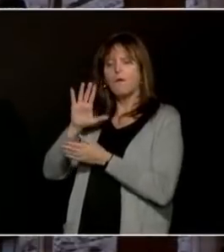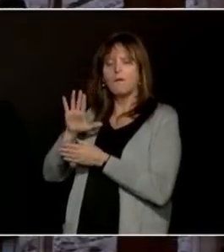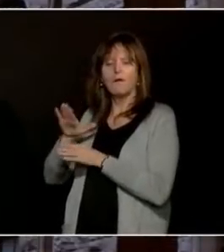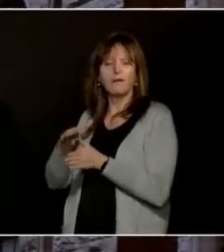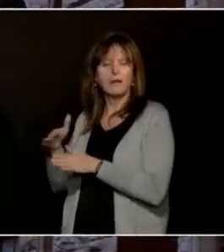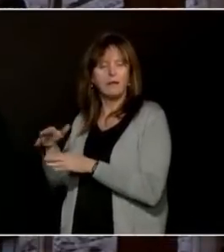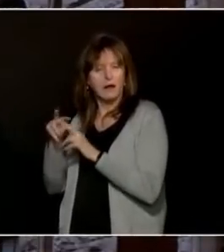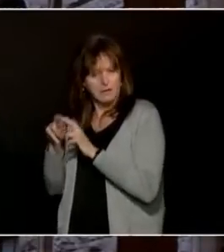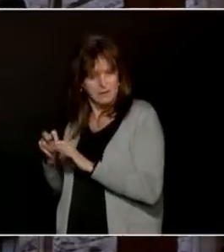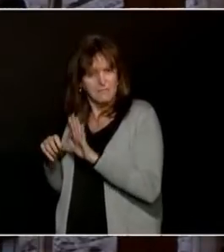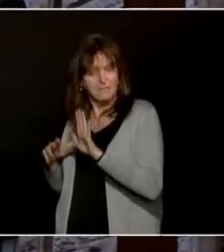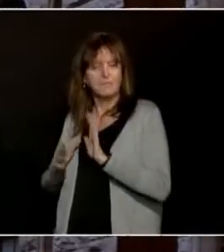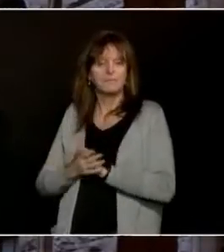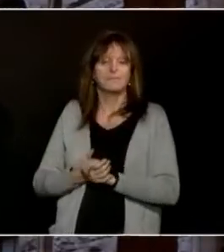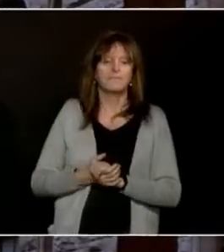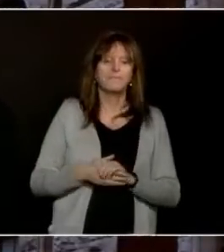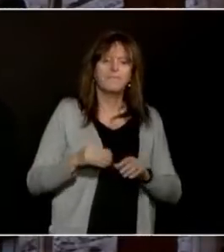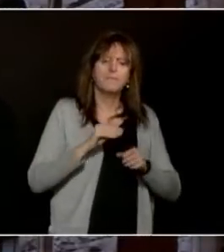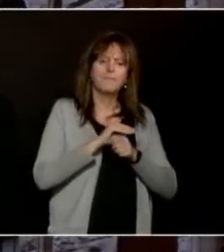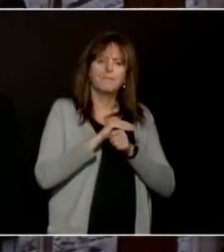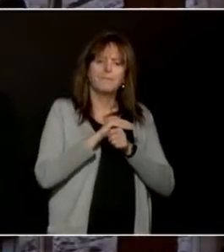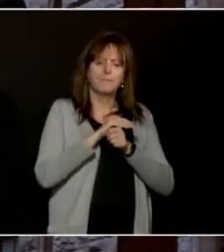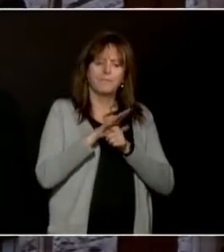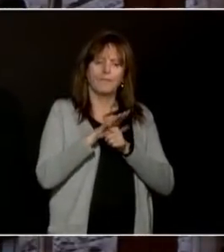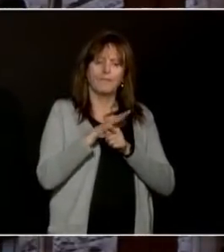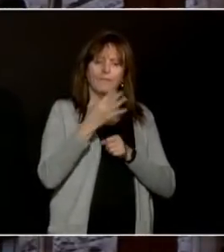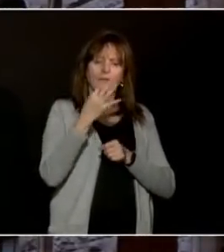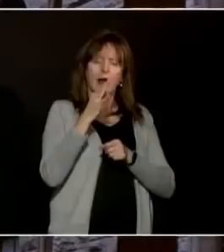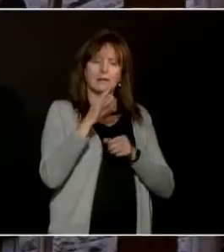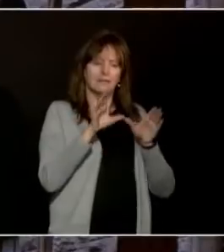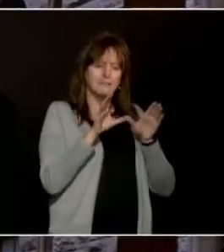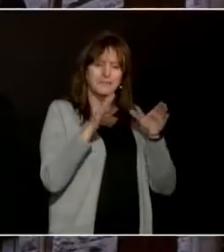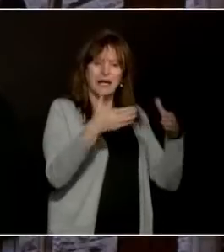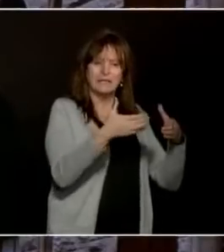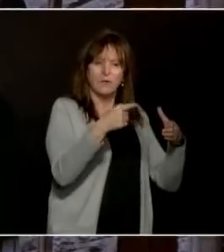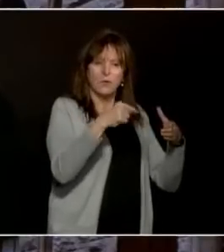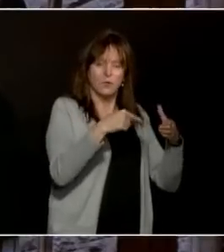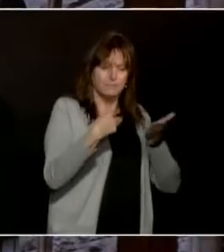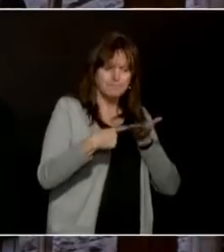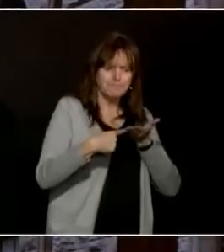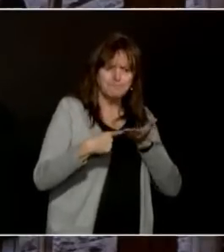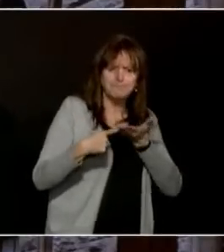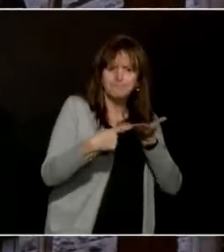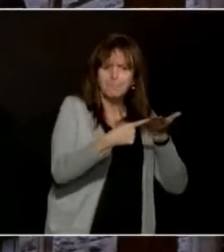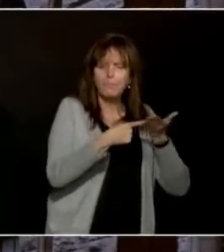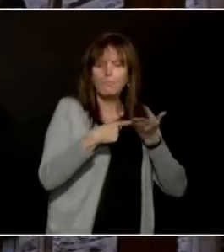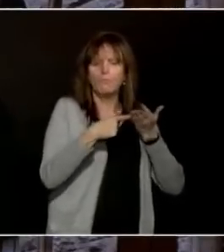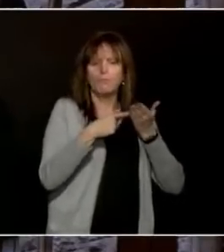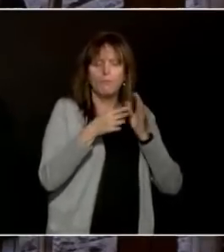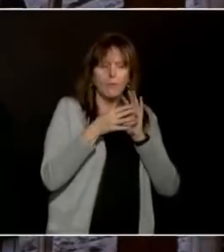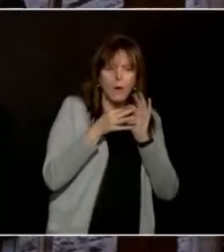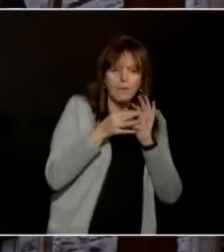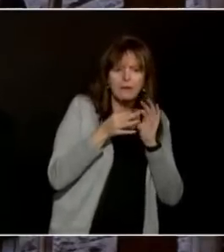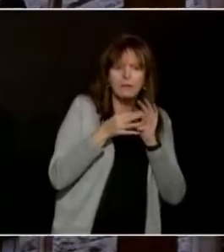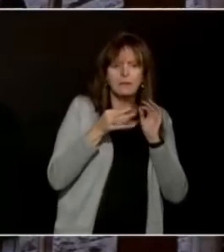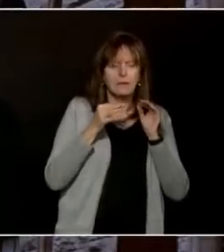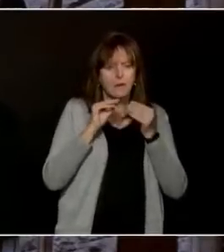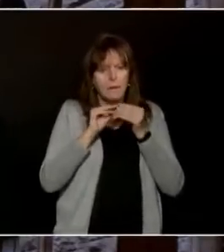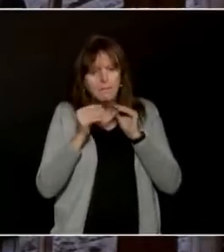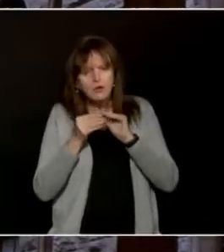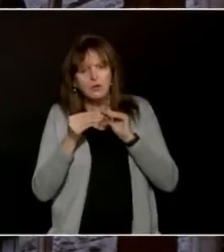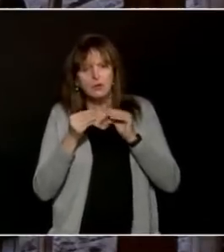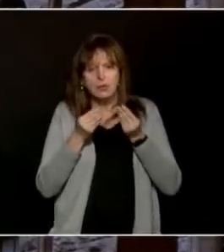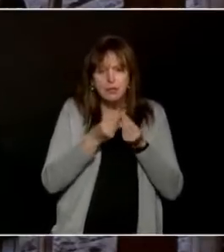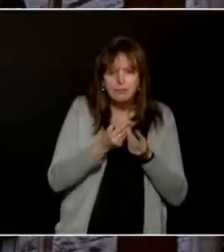COVID-19 Vaccine Distribution Task Force with me. So I'll have some comments and statements and numbers to give you, and then I'll see if Dr. Heyer has any